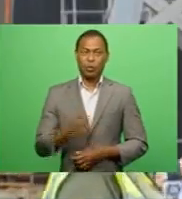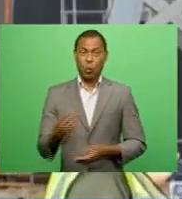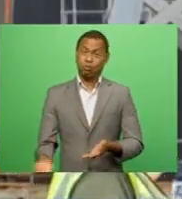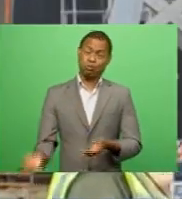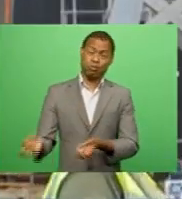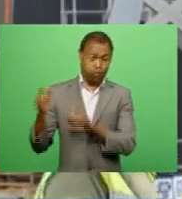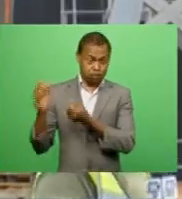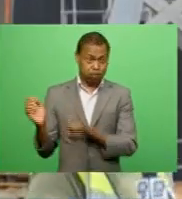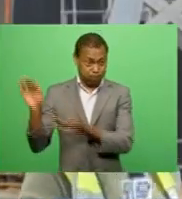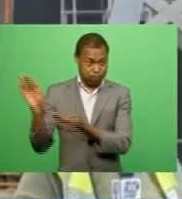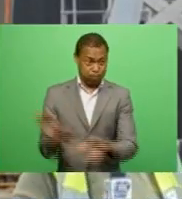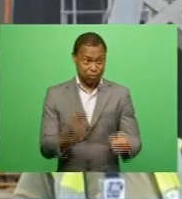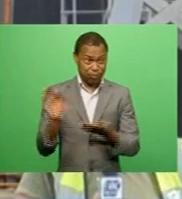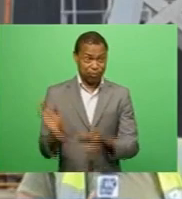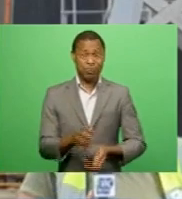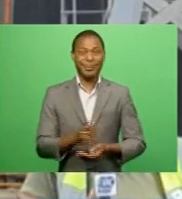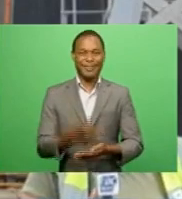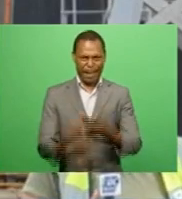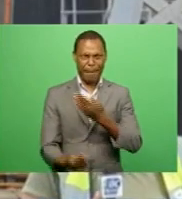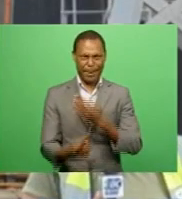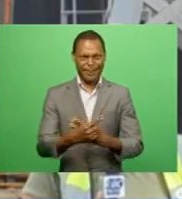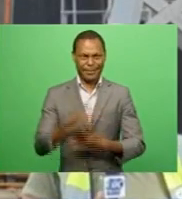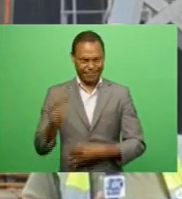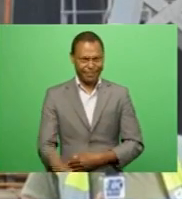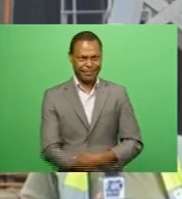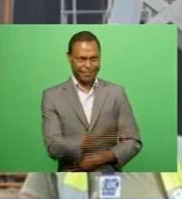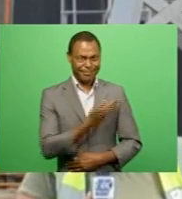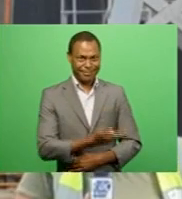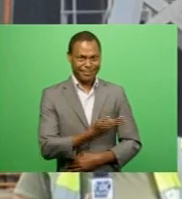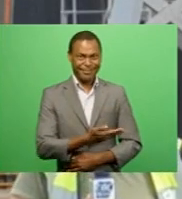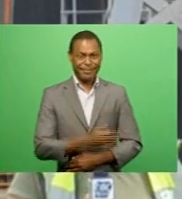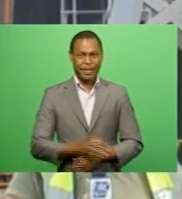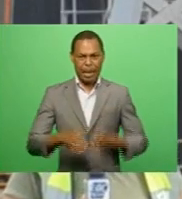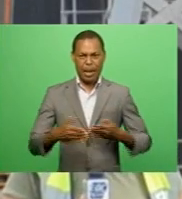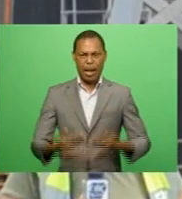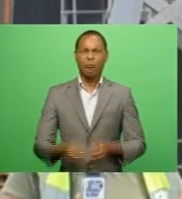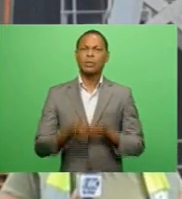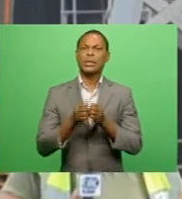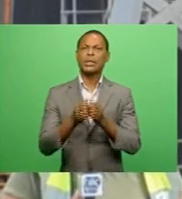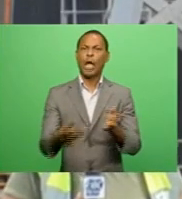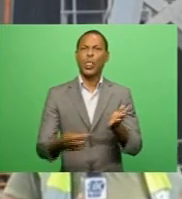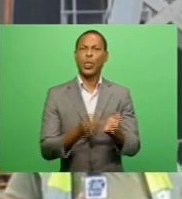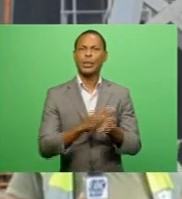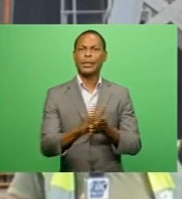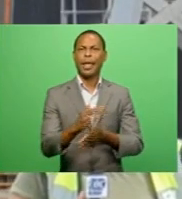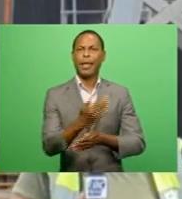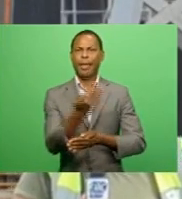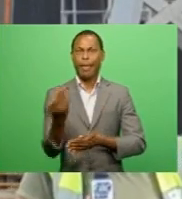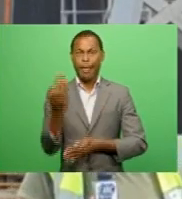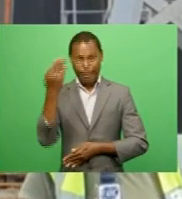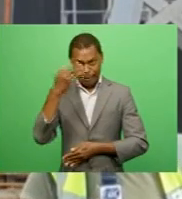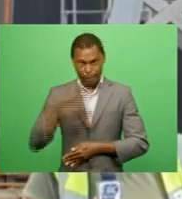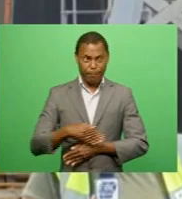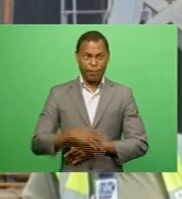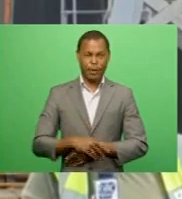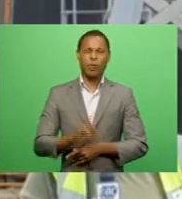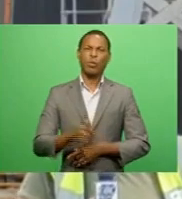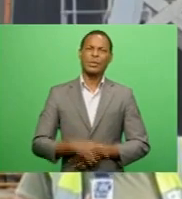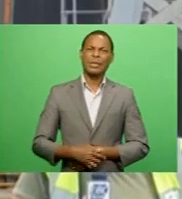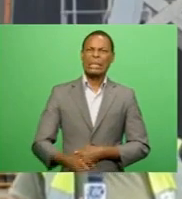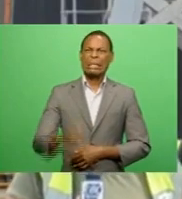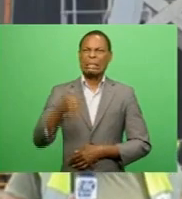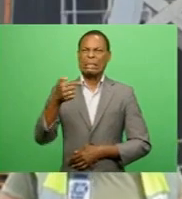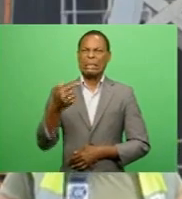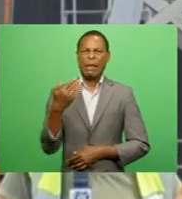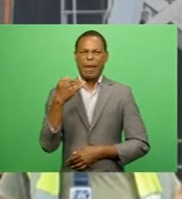which you can see is still happening here behind me, started on Thursday evening, and they have been loading at a rate of around